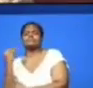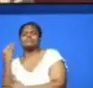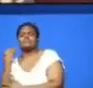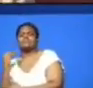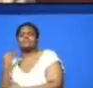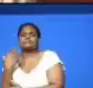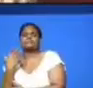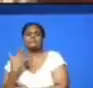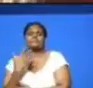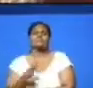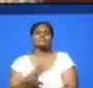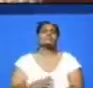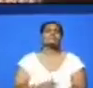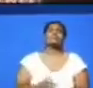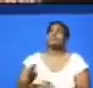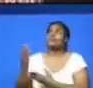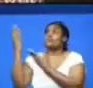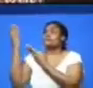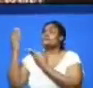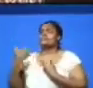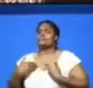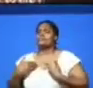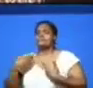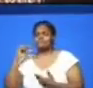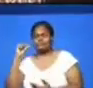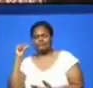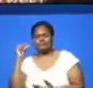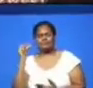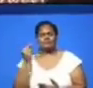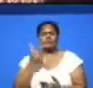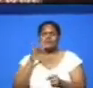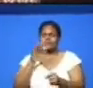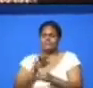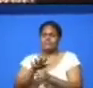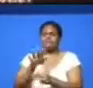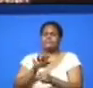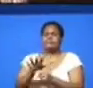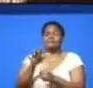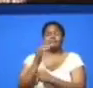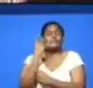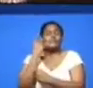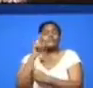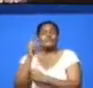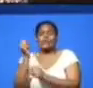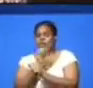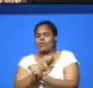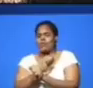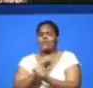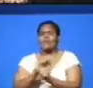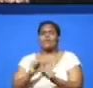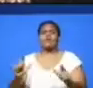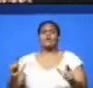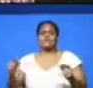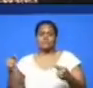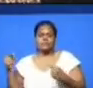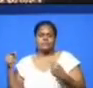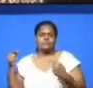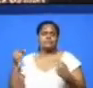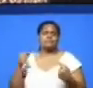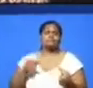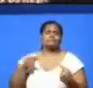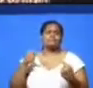He gives me grace sufficient for every trial I